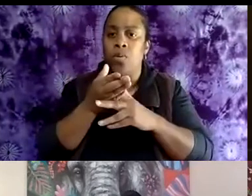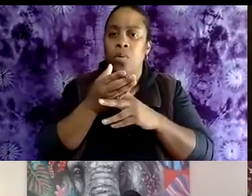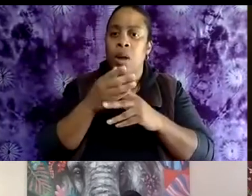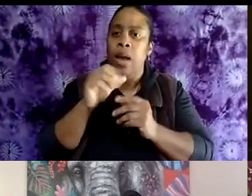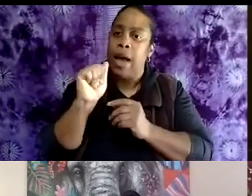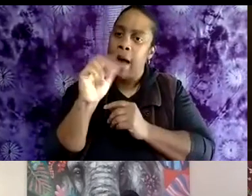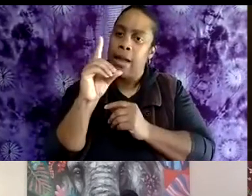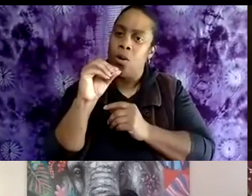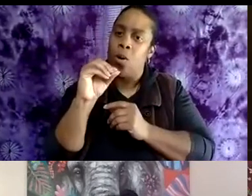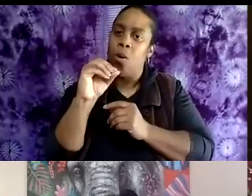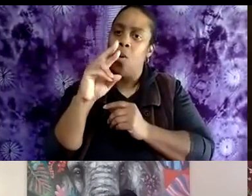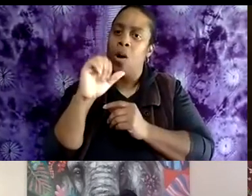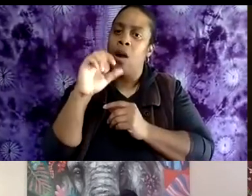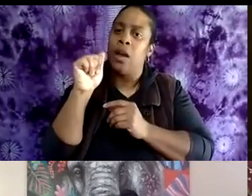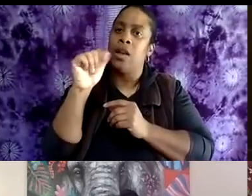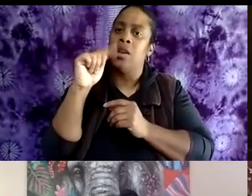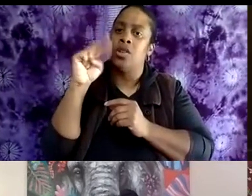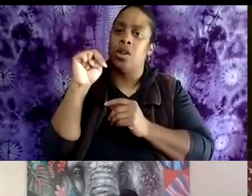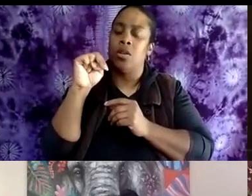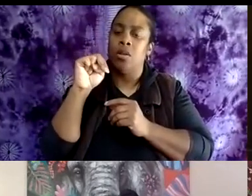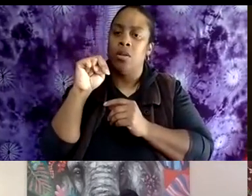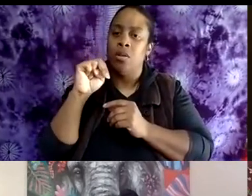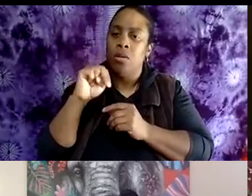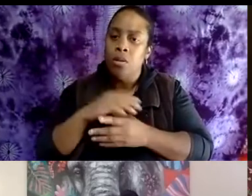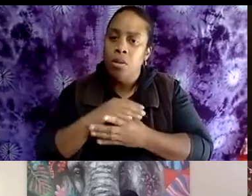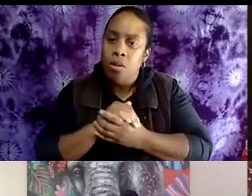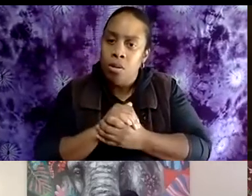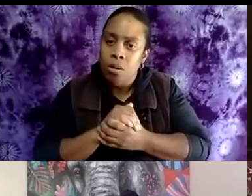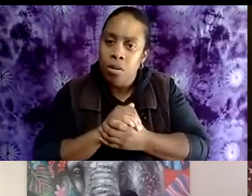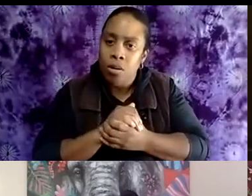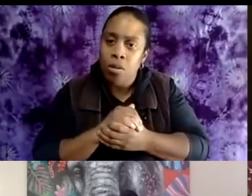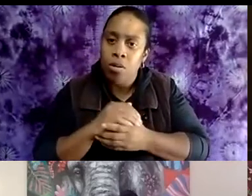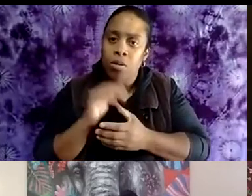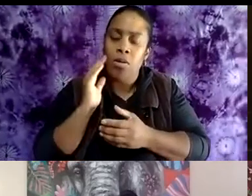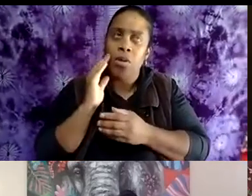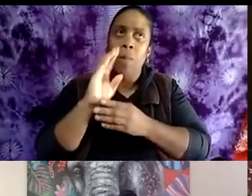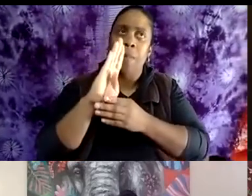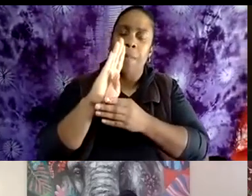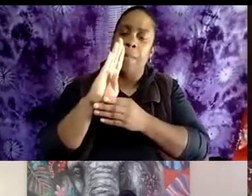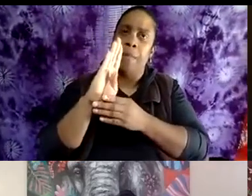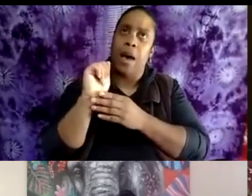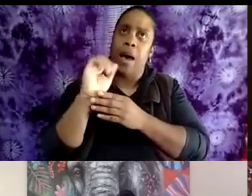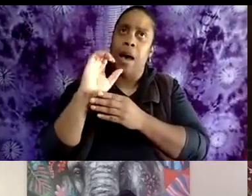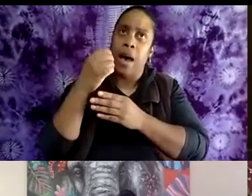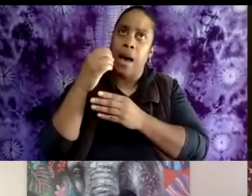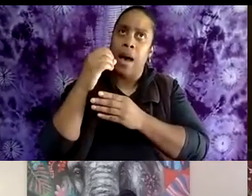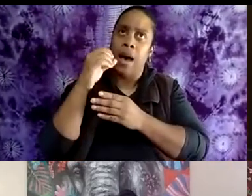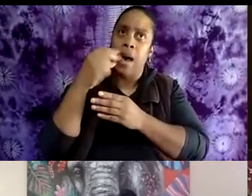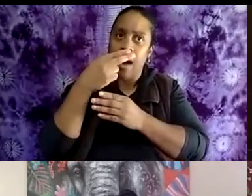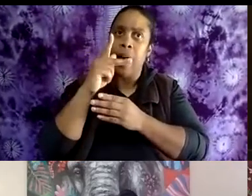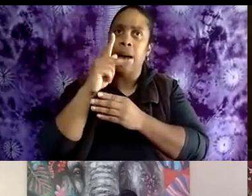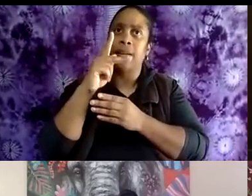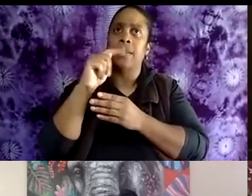adoration, like in Hinduism, it's the bhakti, is a certain kind of love. And it says definitely a service kind of